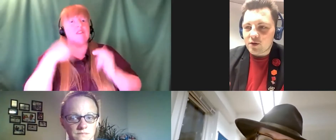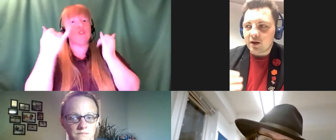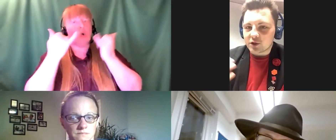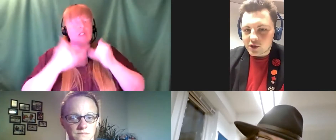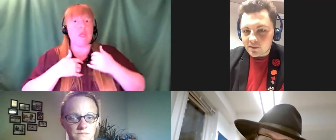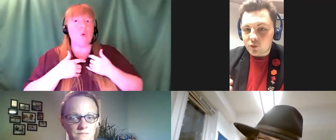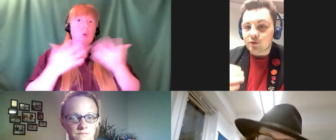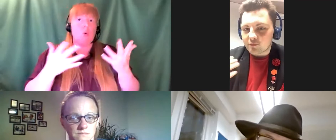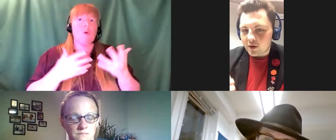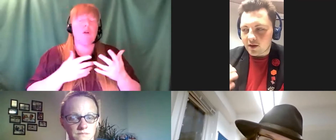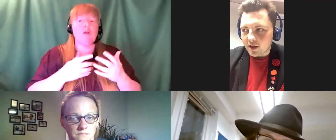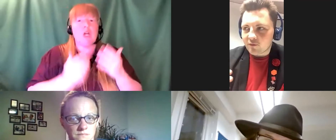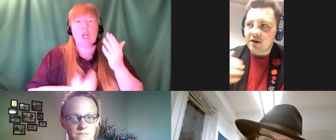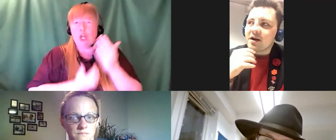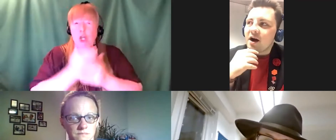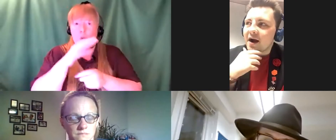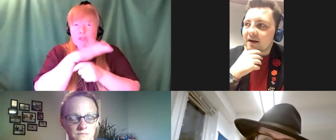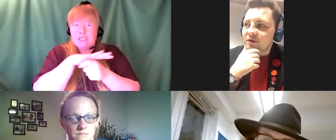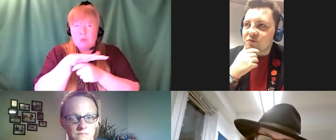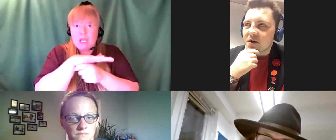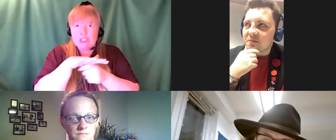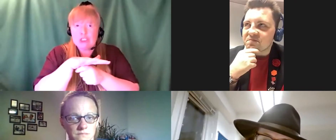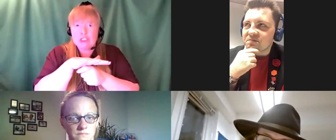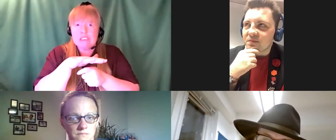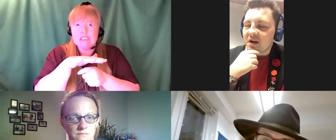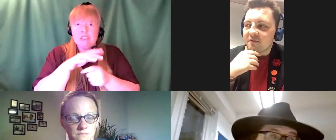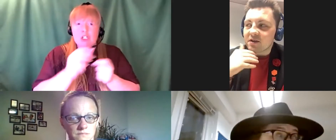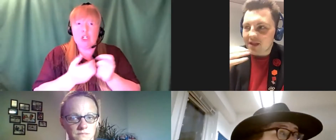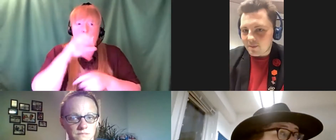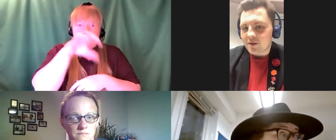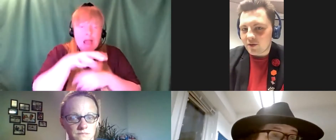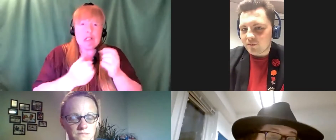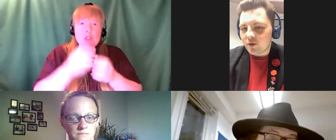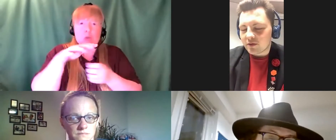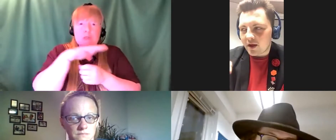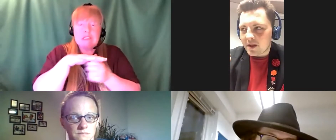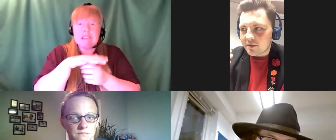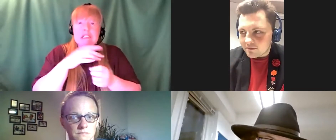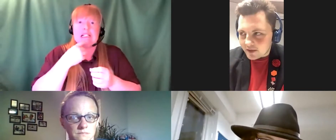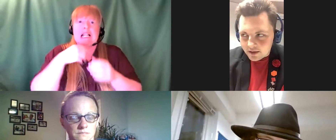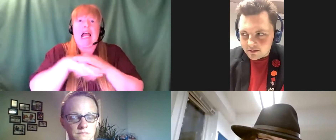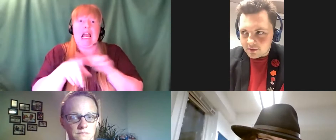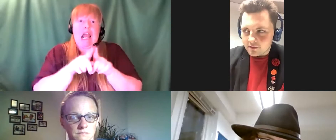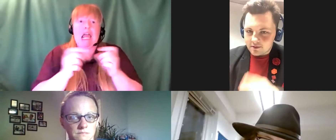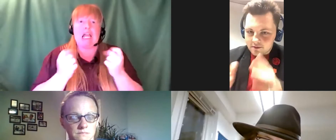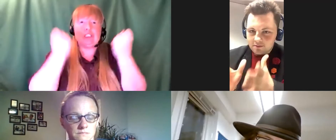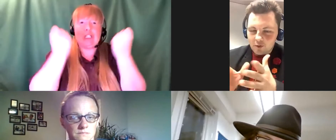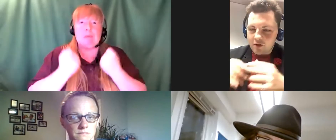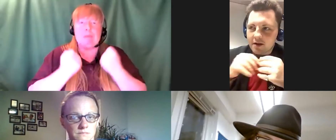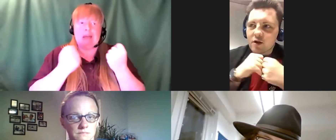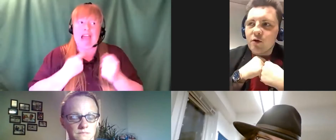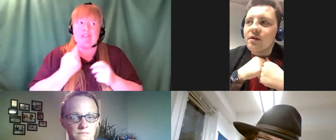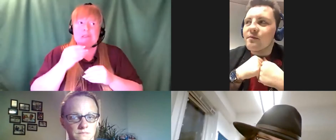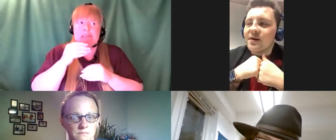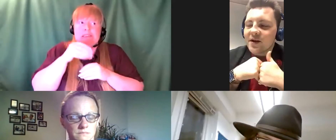go into, like a gym or a run, etc., I have to step into the mold, and then once